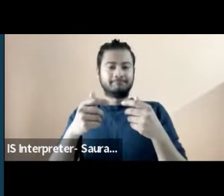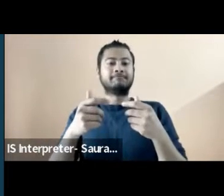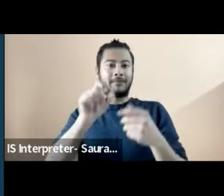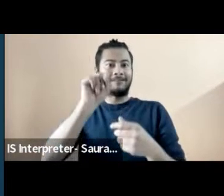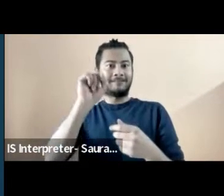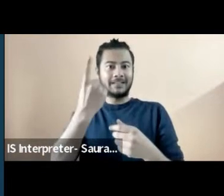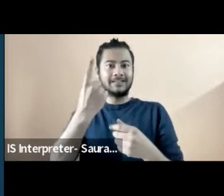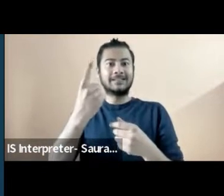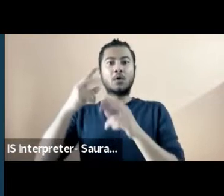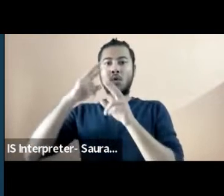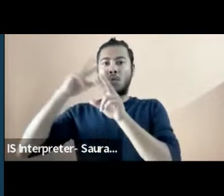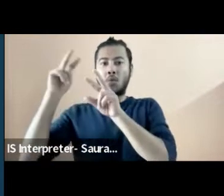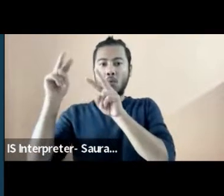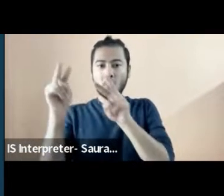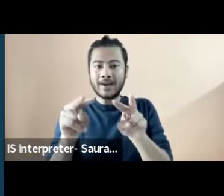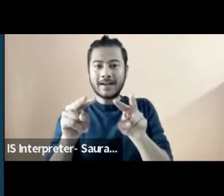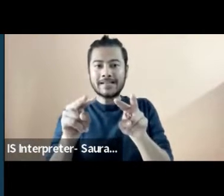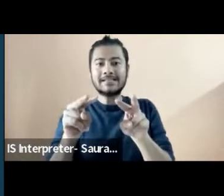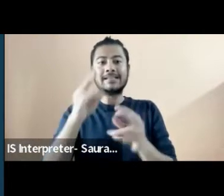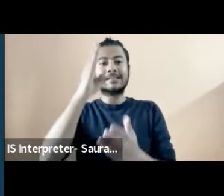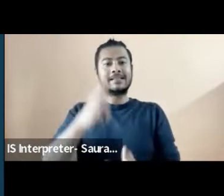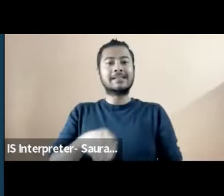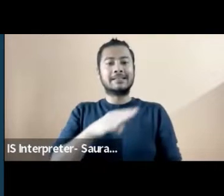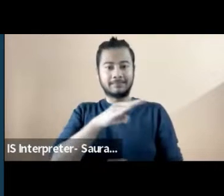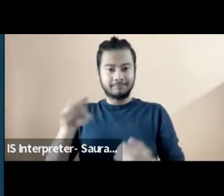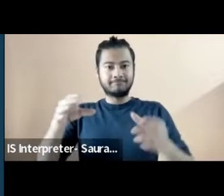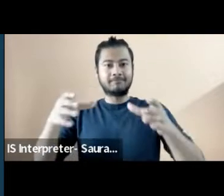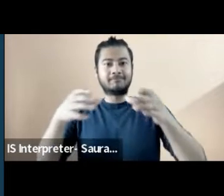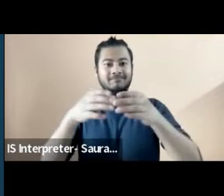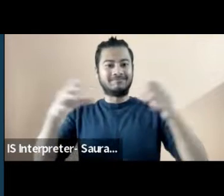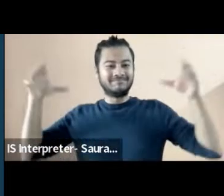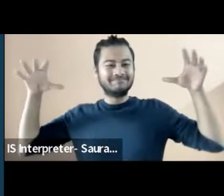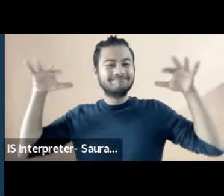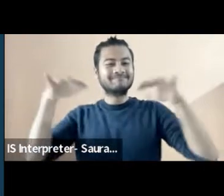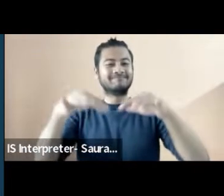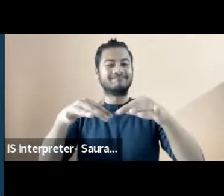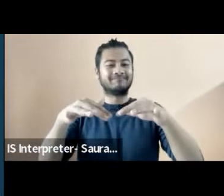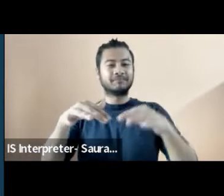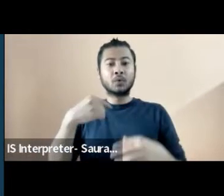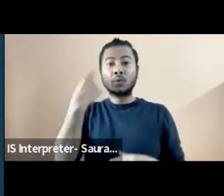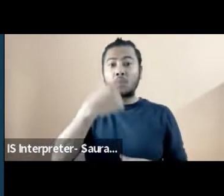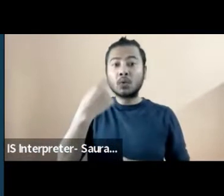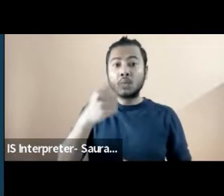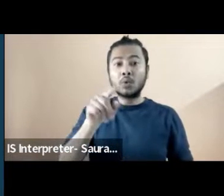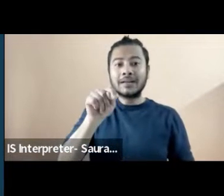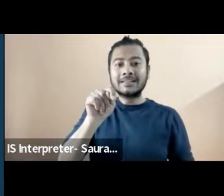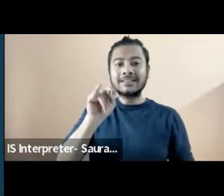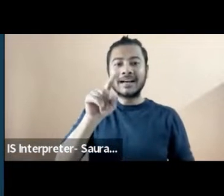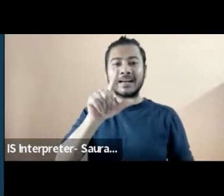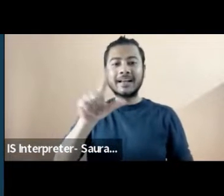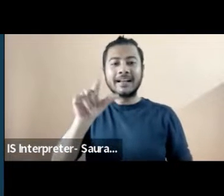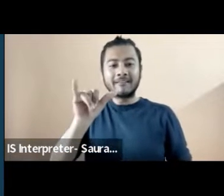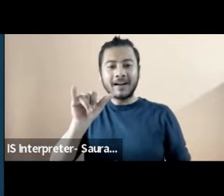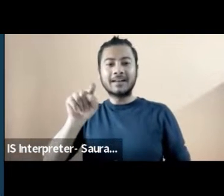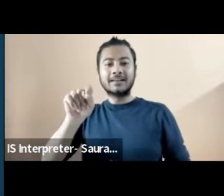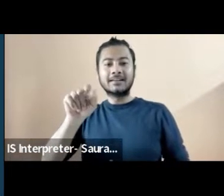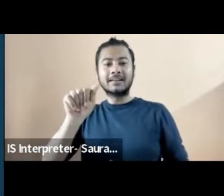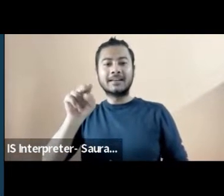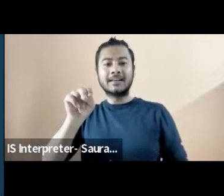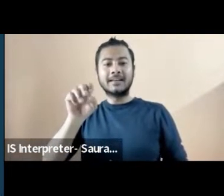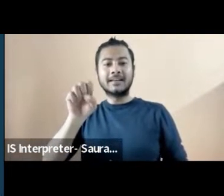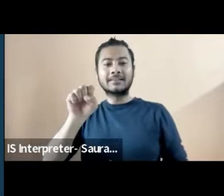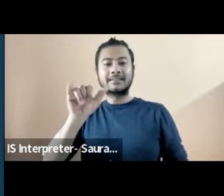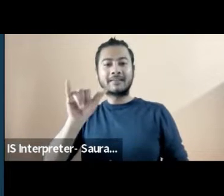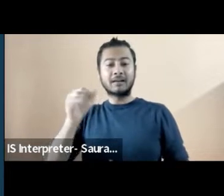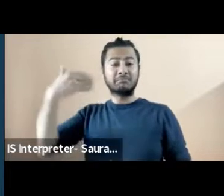history methodology that was developed by Tilly Tenzi in 1990s. And in this method, a group of